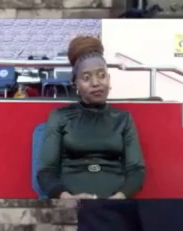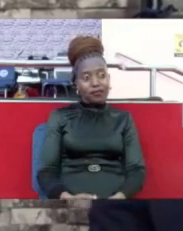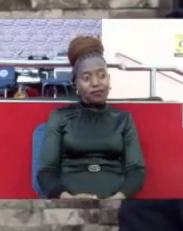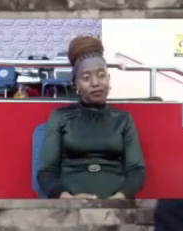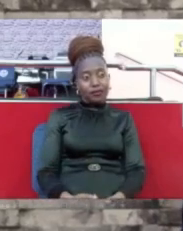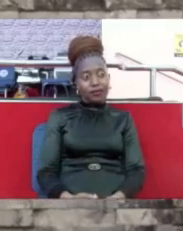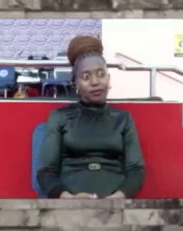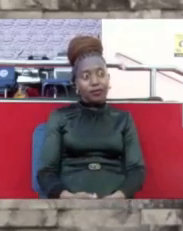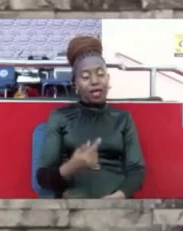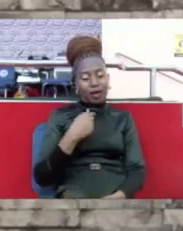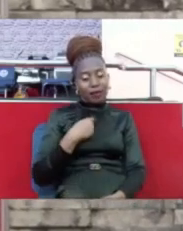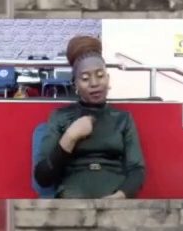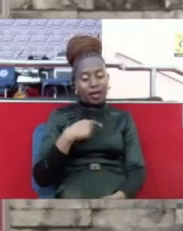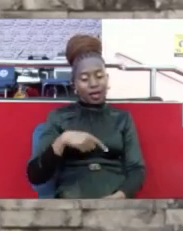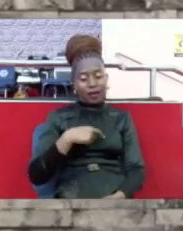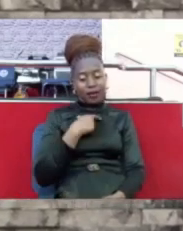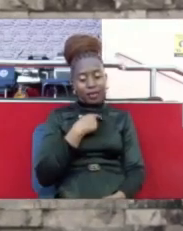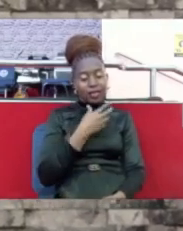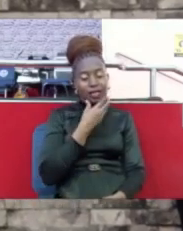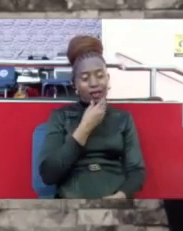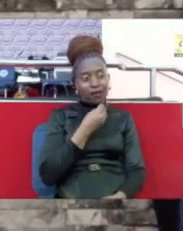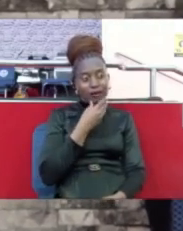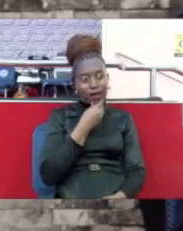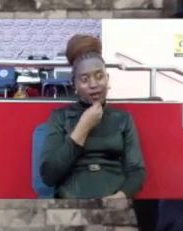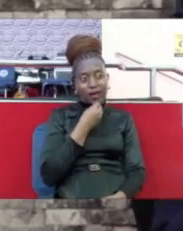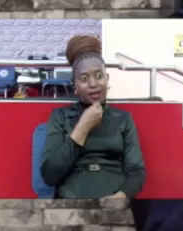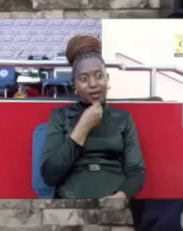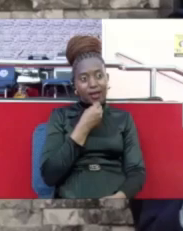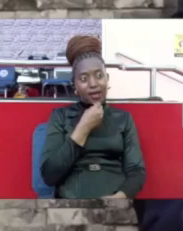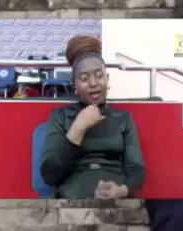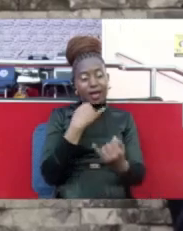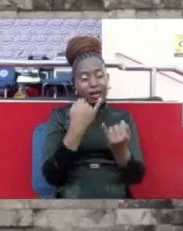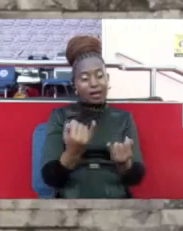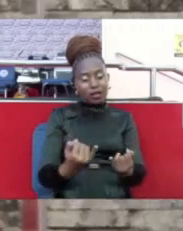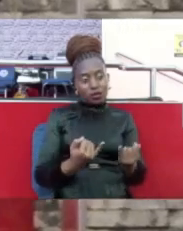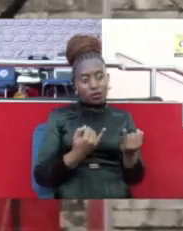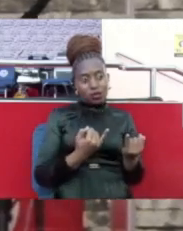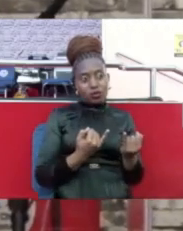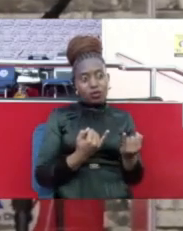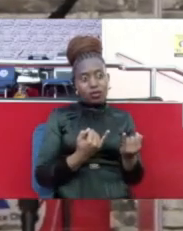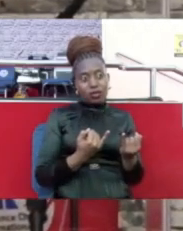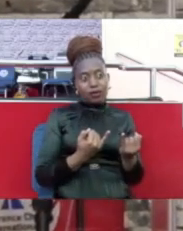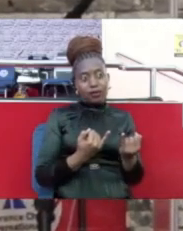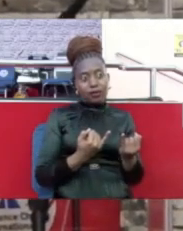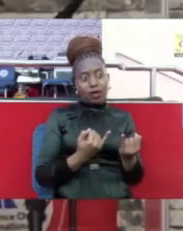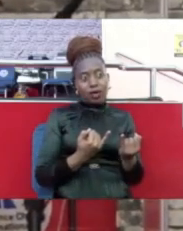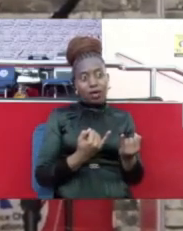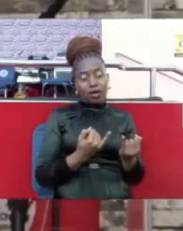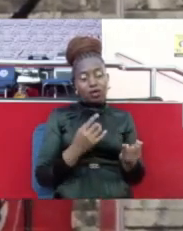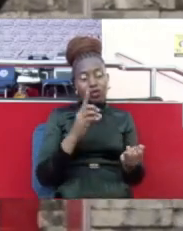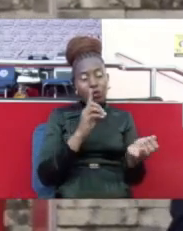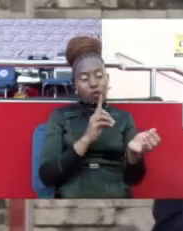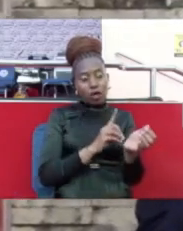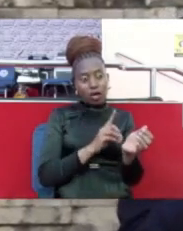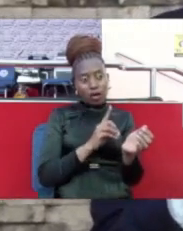I went to the man. Nikamwendea. And I introduced him to Dr. Toom, who he's passed away now, but he used